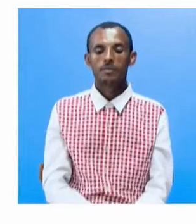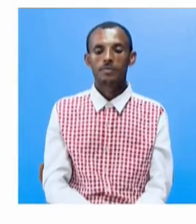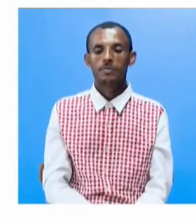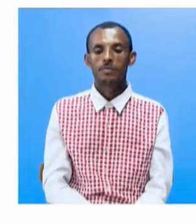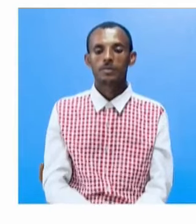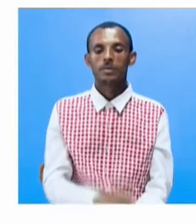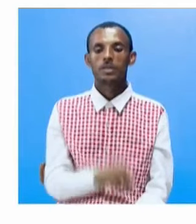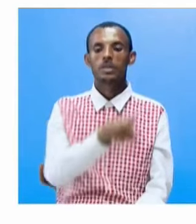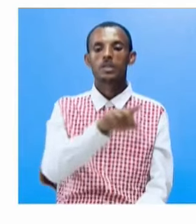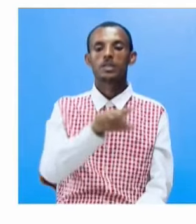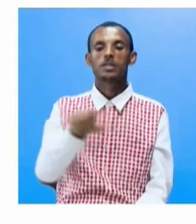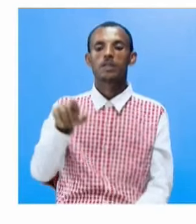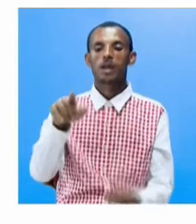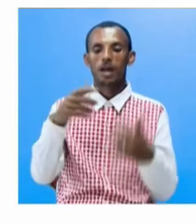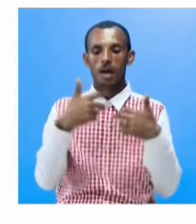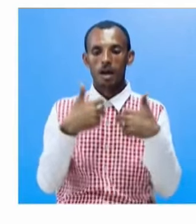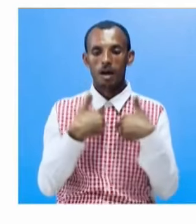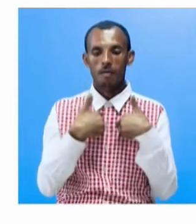they have